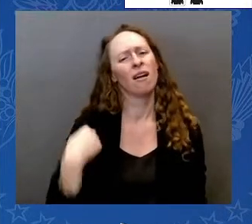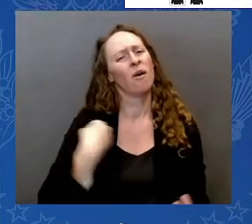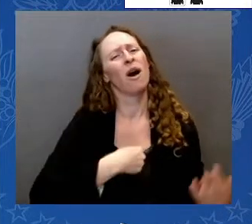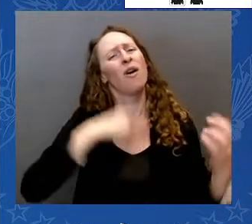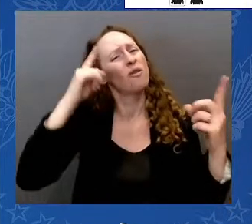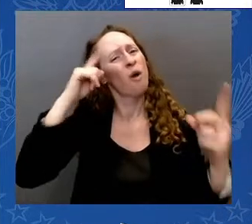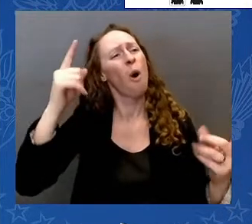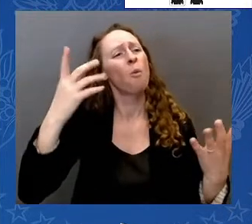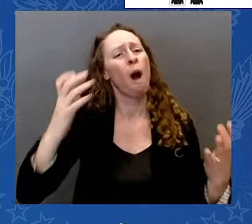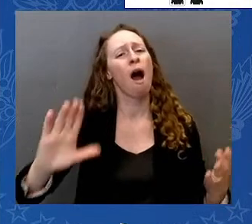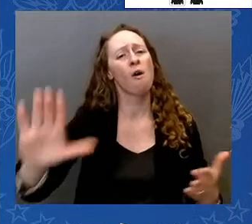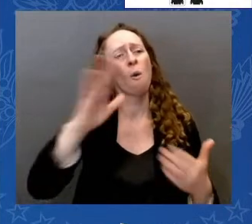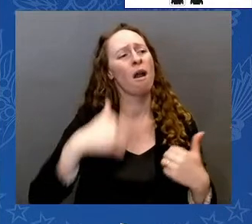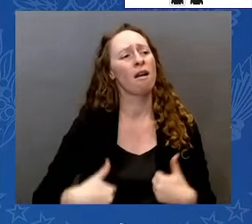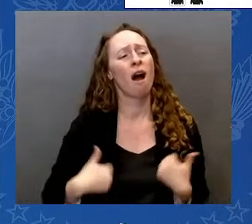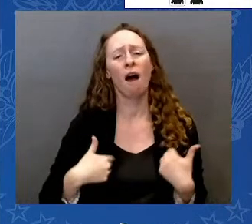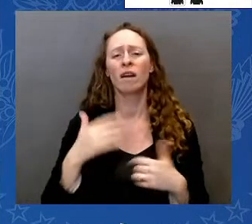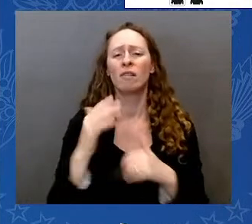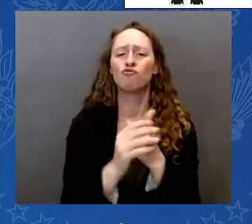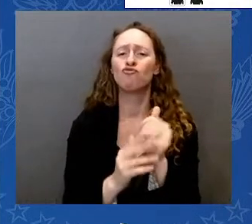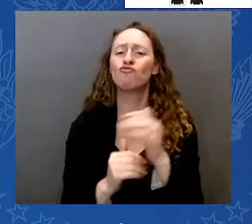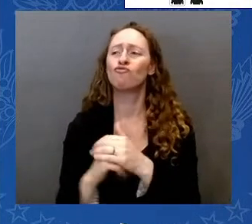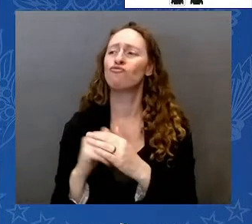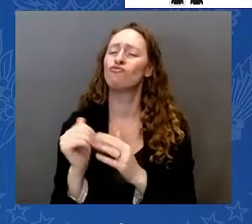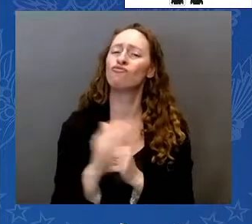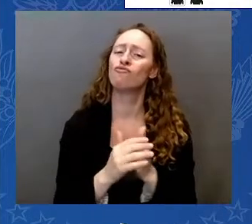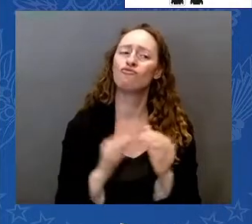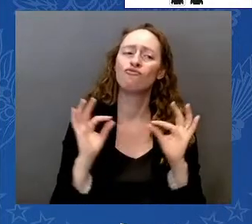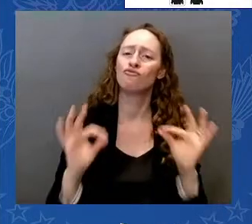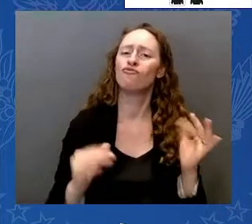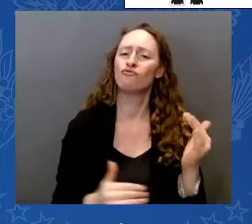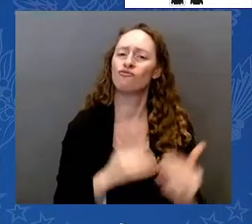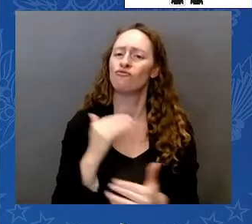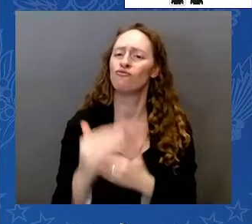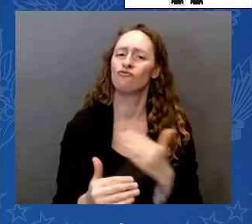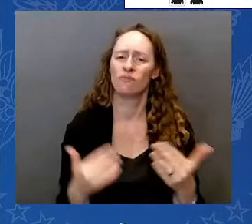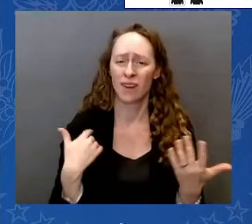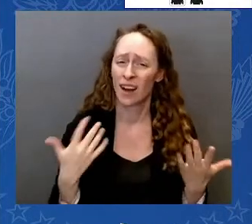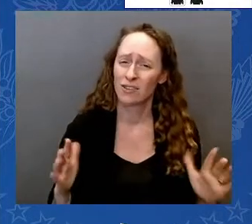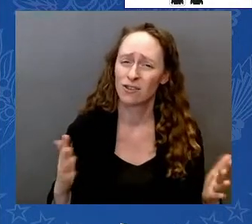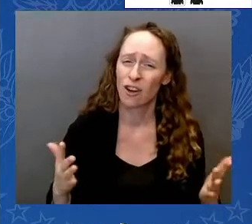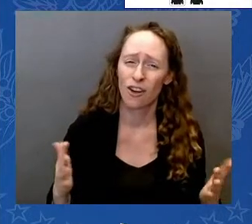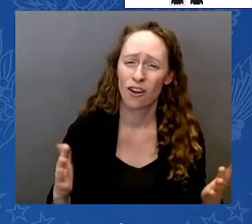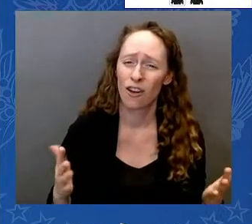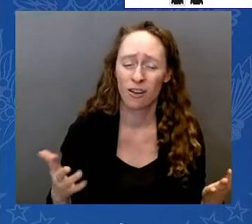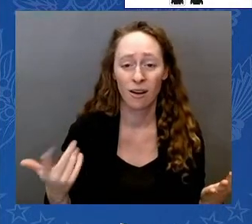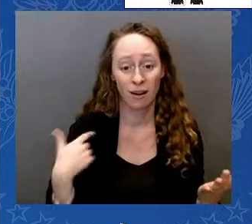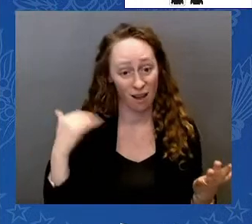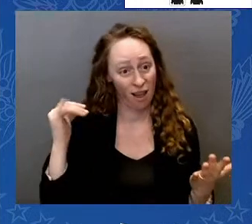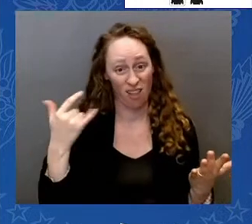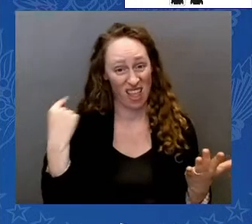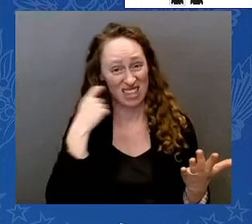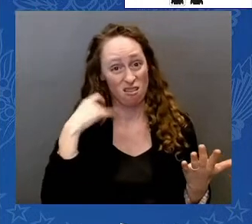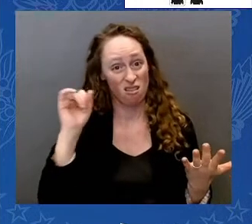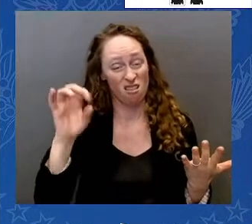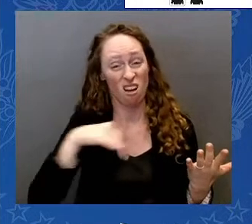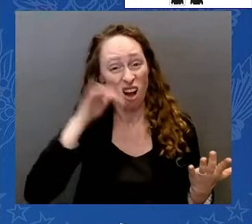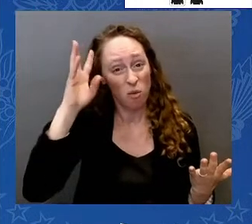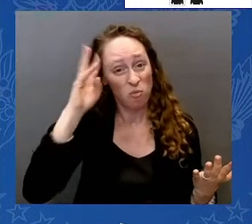can't make this stuff up. You got to say, and I got to say, I was surprised to see so many socialists in the Republican